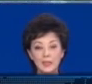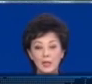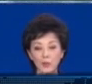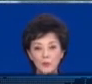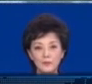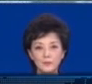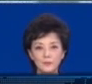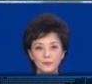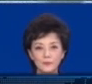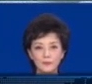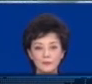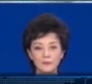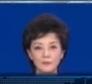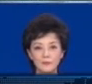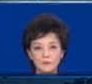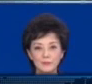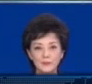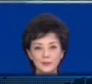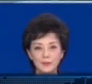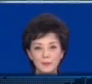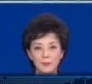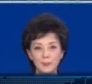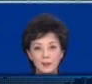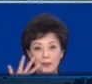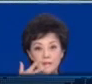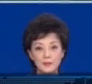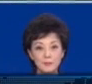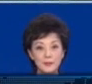introduction. Now the floor is open for questions.